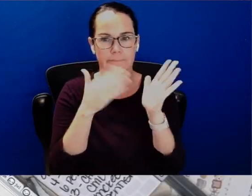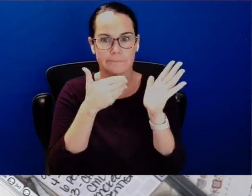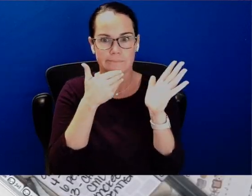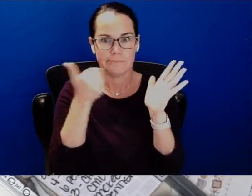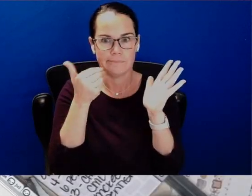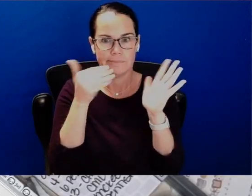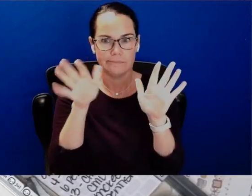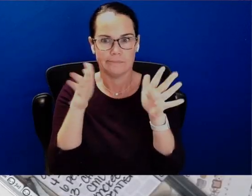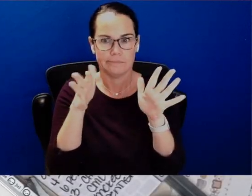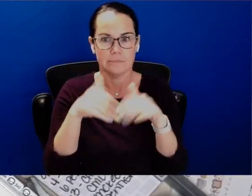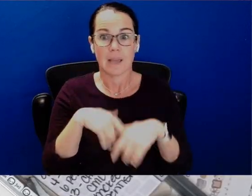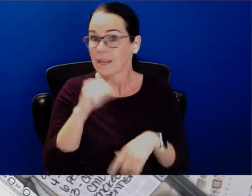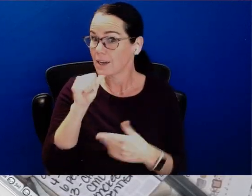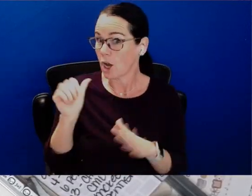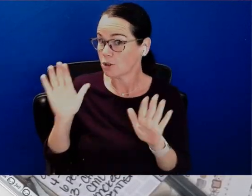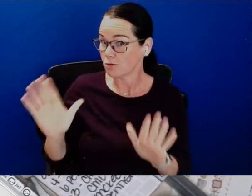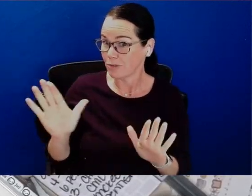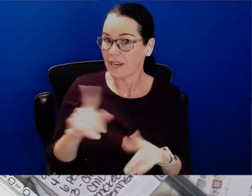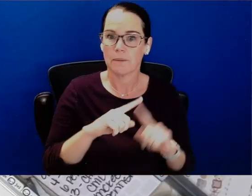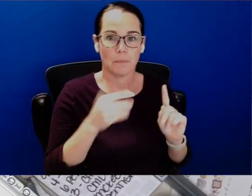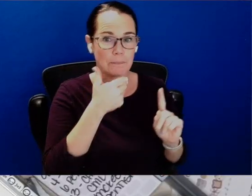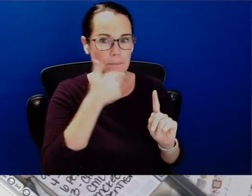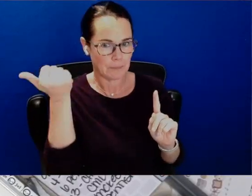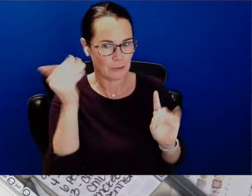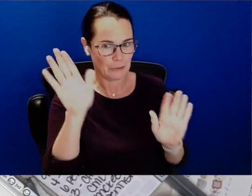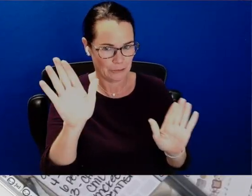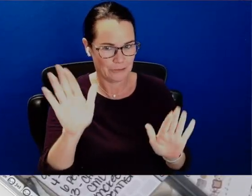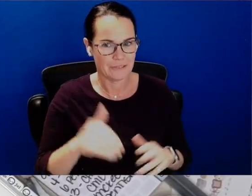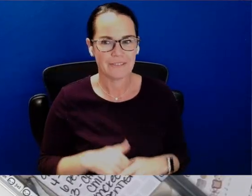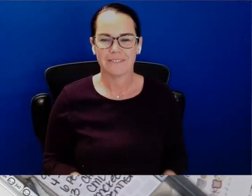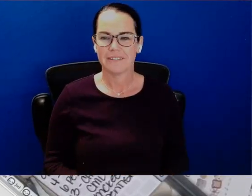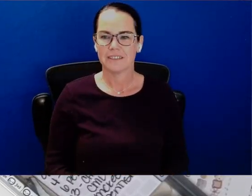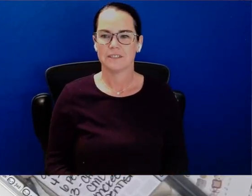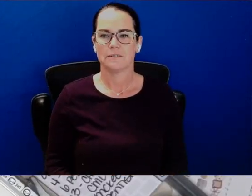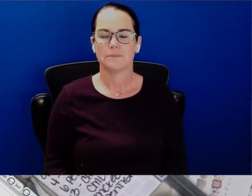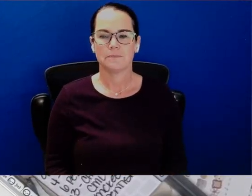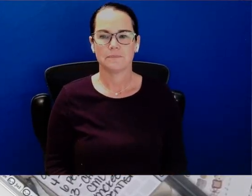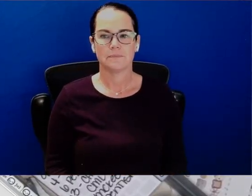Better. Not great, but better.